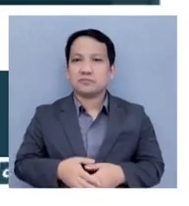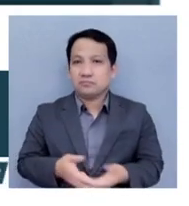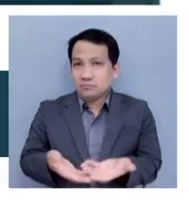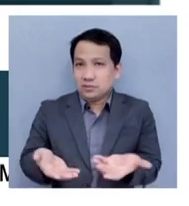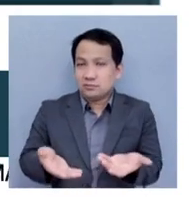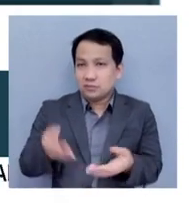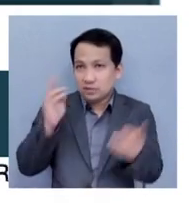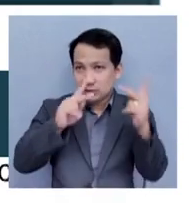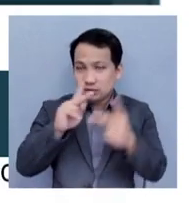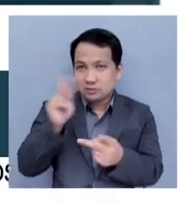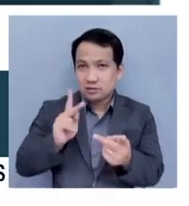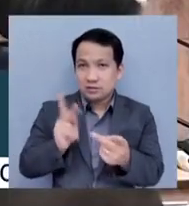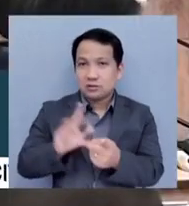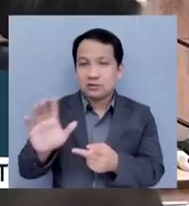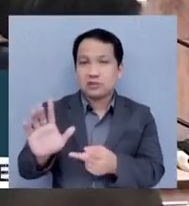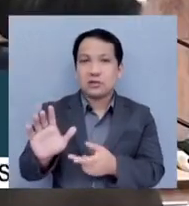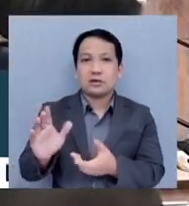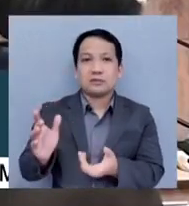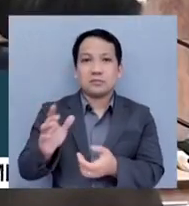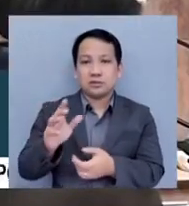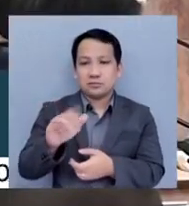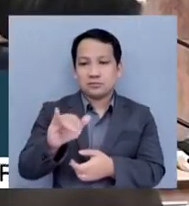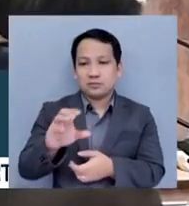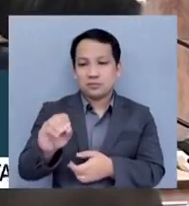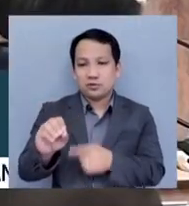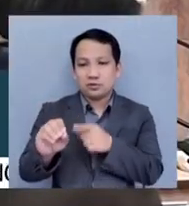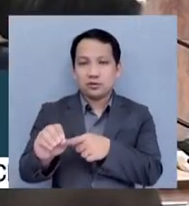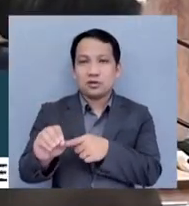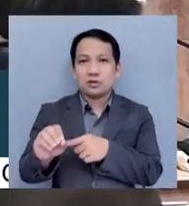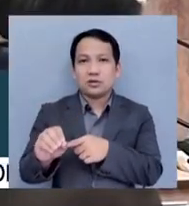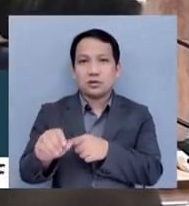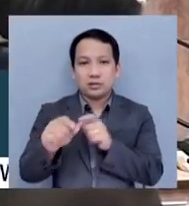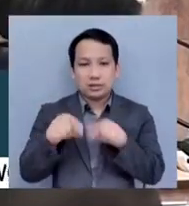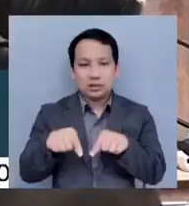Nakita niyo naman doon sa kwan, si Sergeant Mayo na nagbebenta.